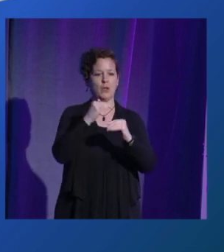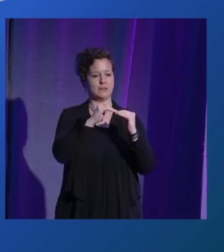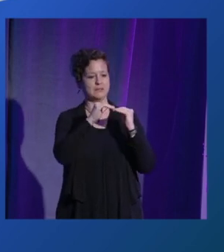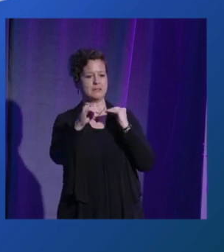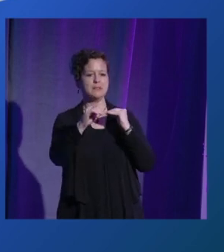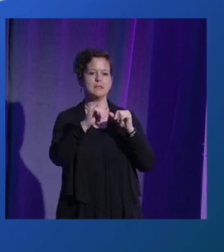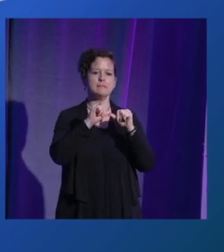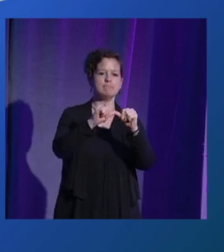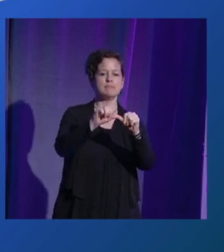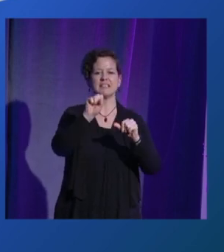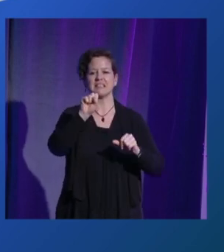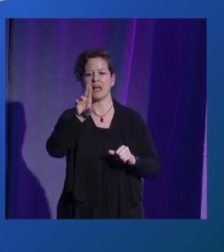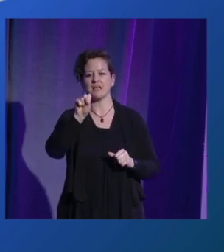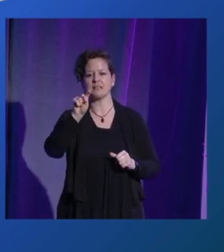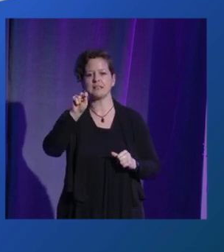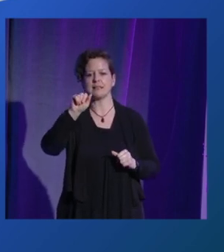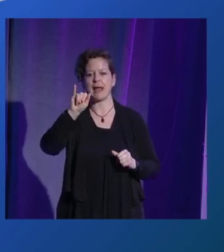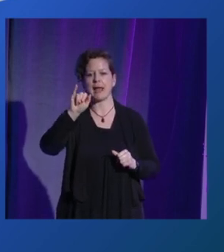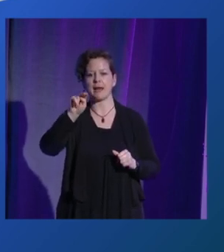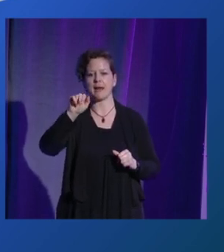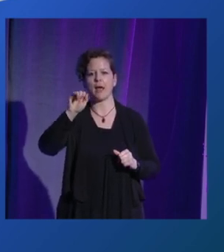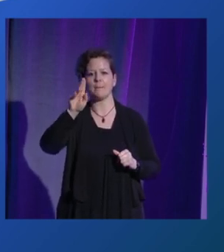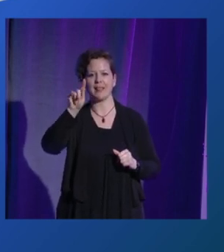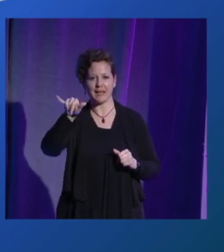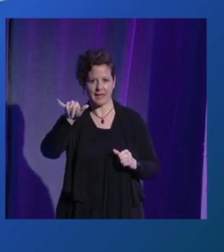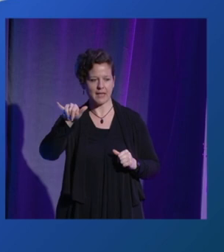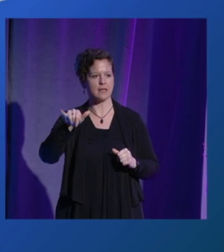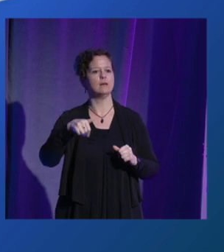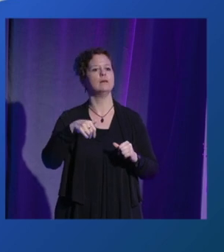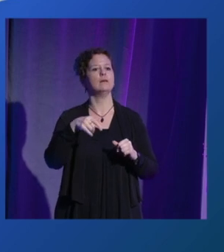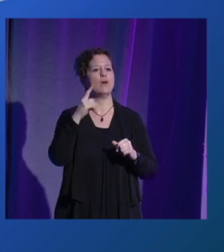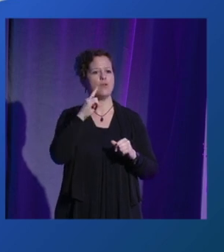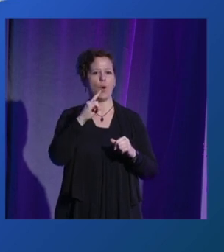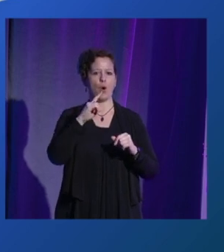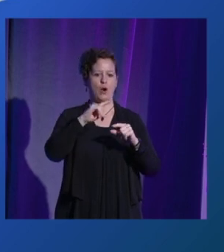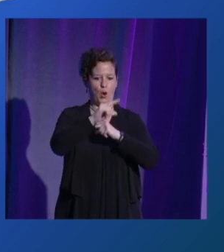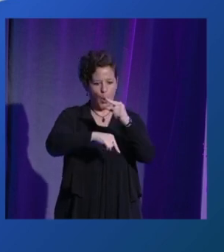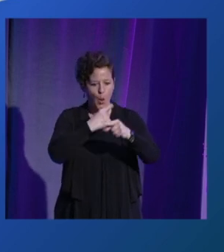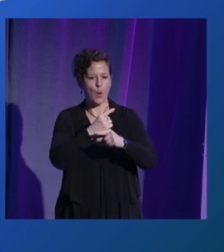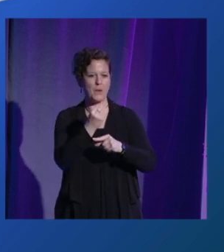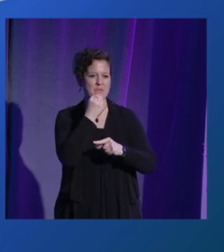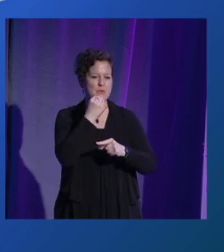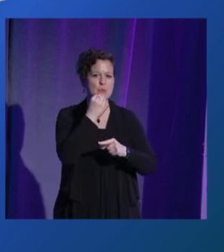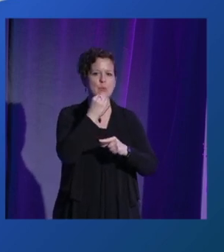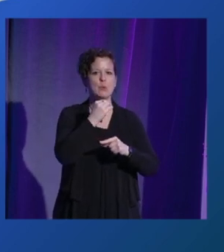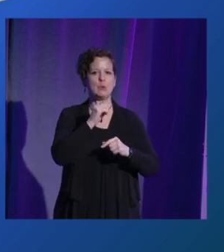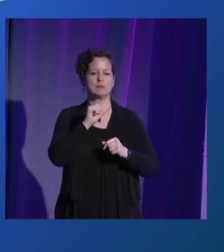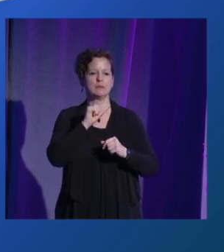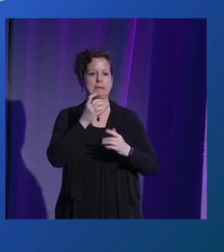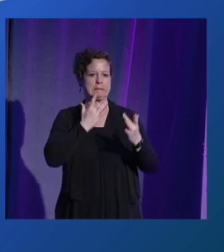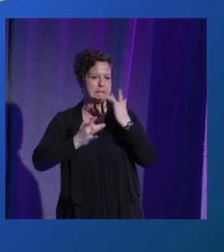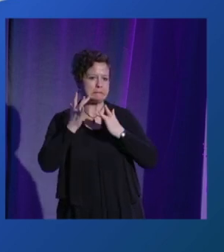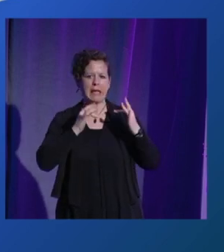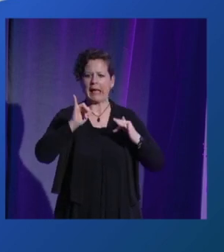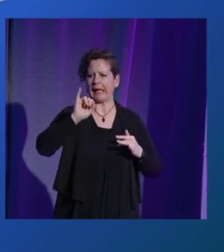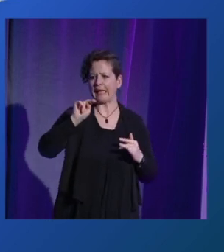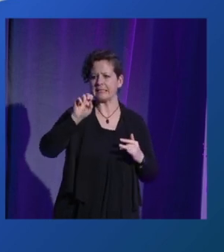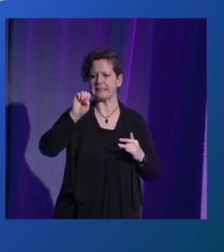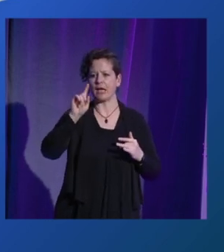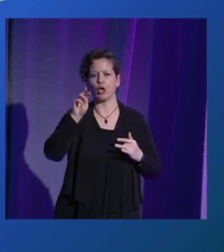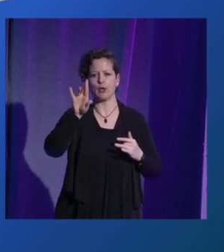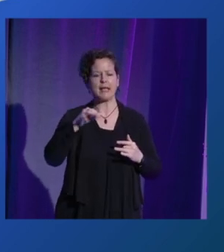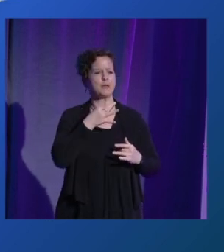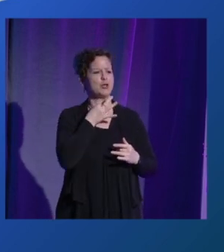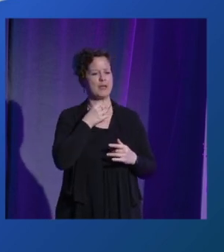and uh solving the the huge issue of Global Food insecurity can you speak a little bit to the role of